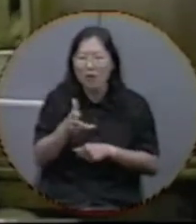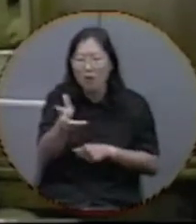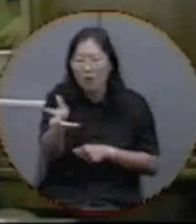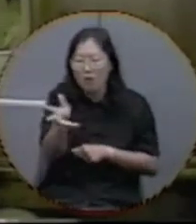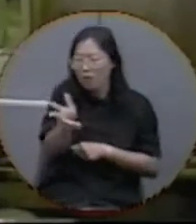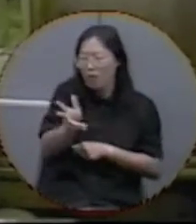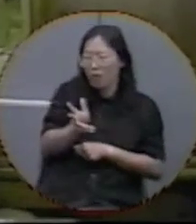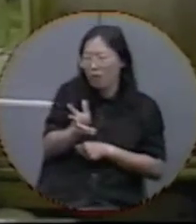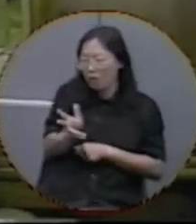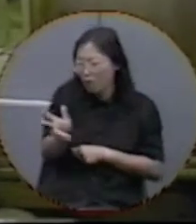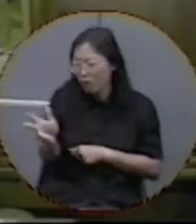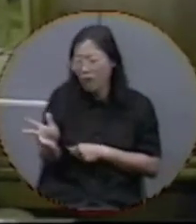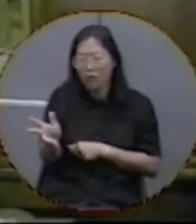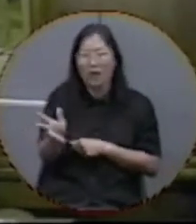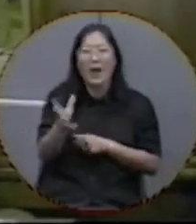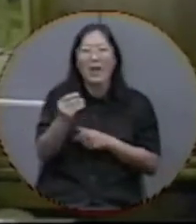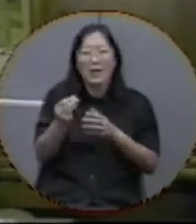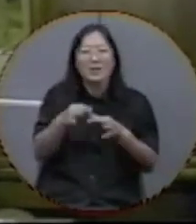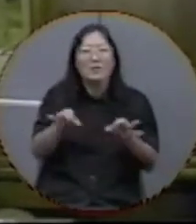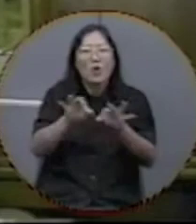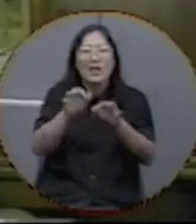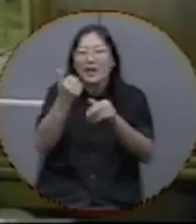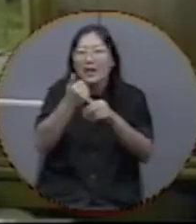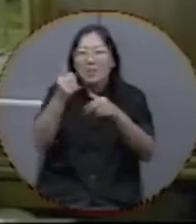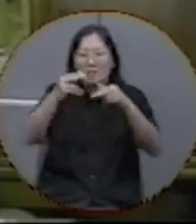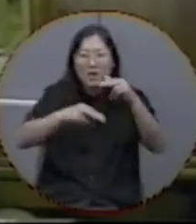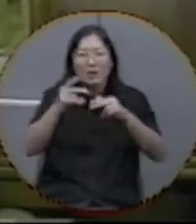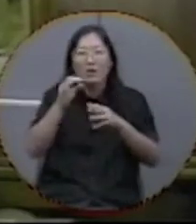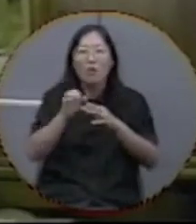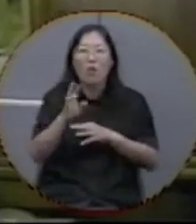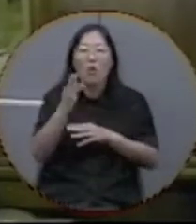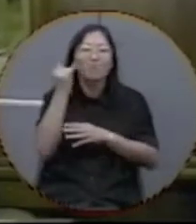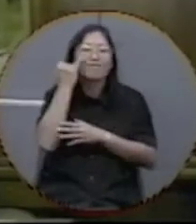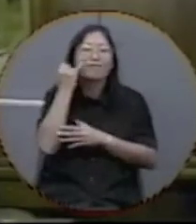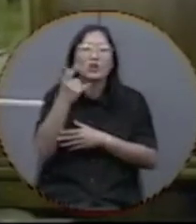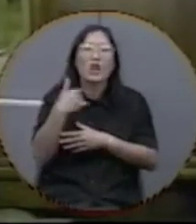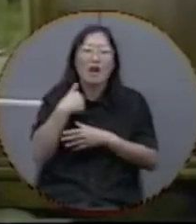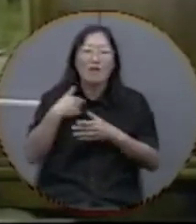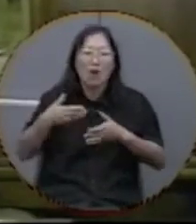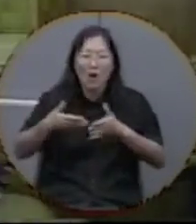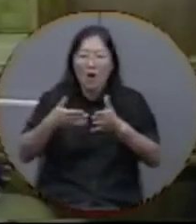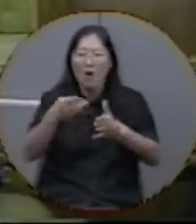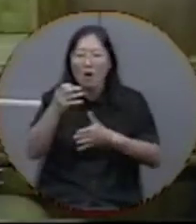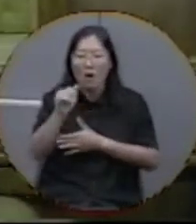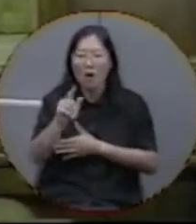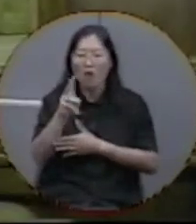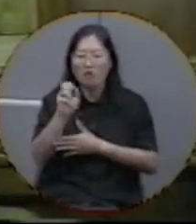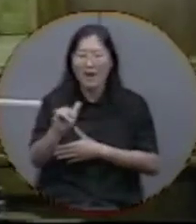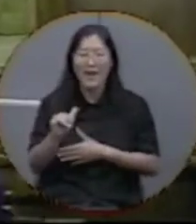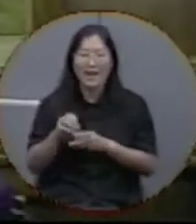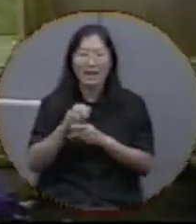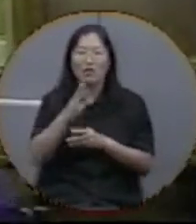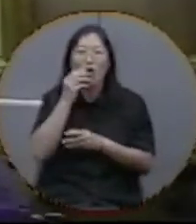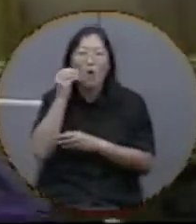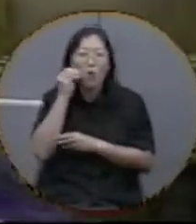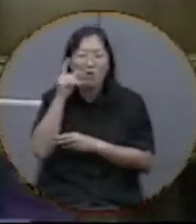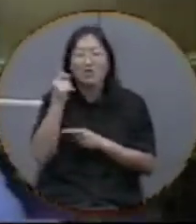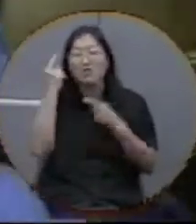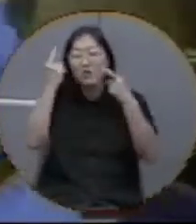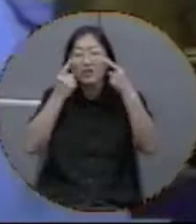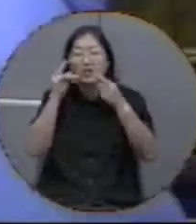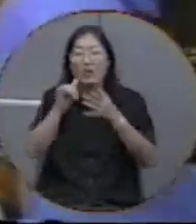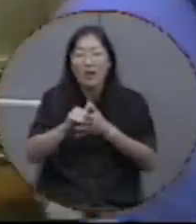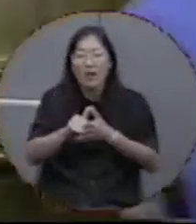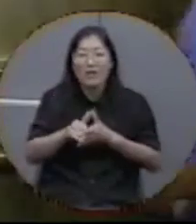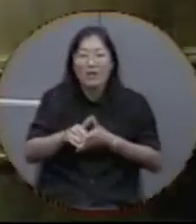go. Especially this is important in any building, or if you have a hallway in your home. You need to take into consideration